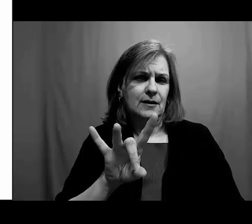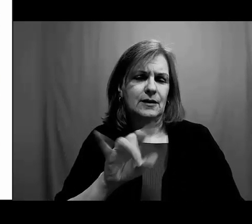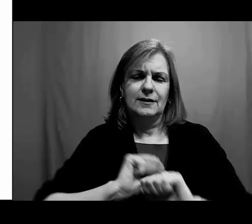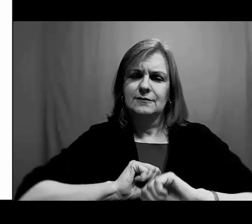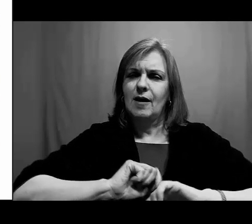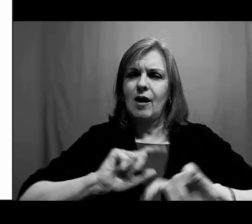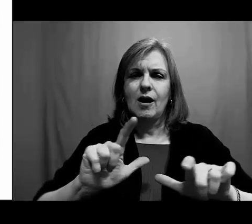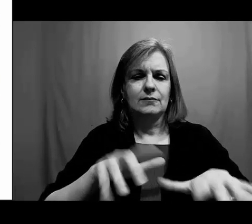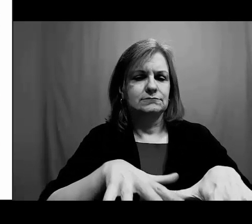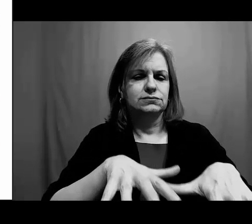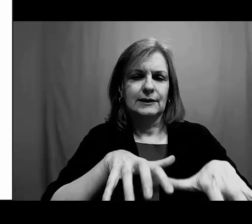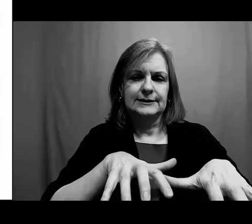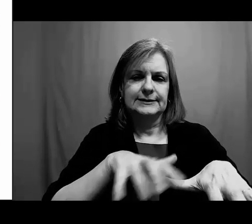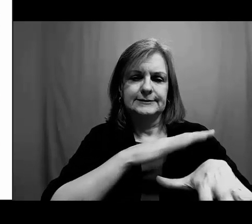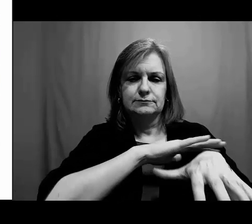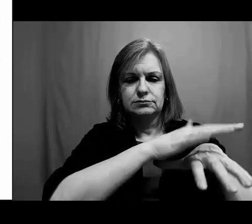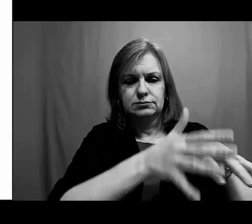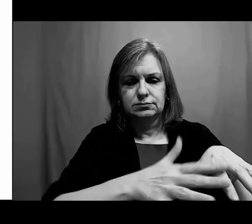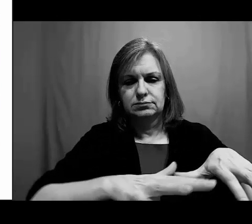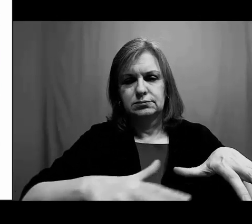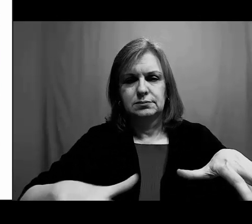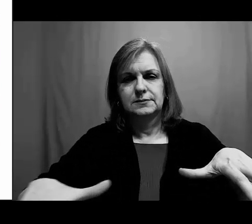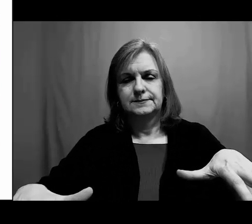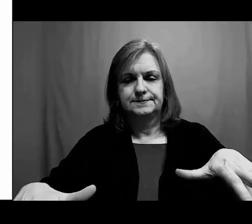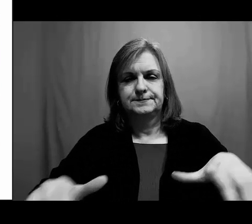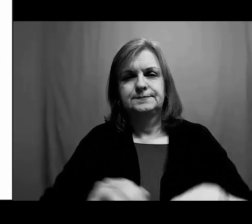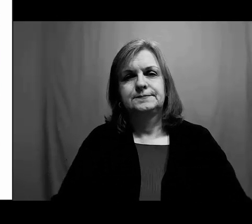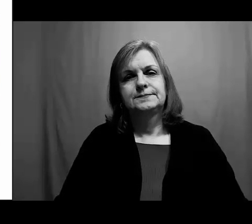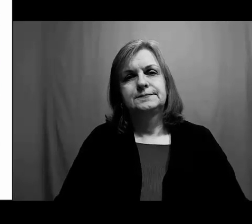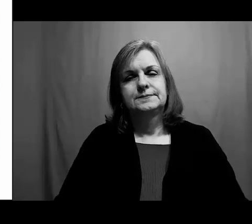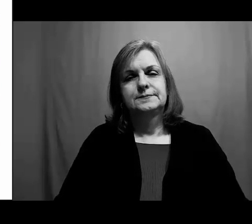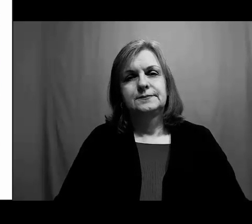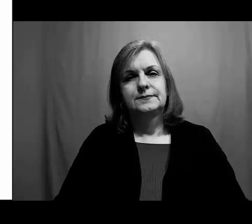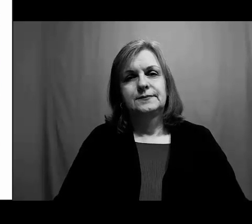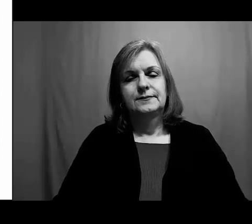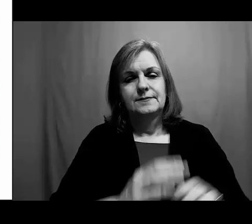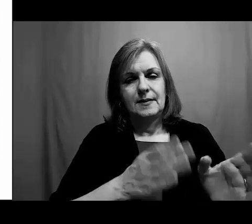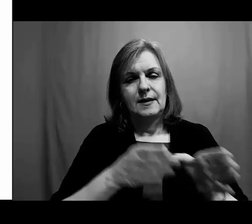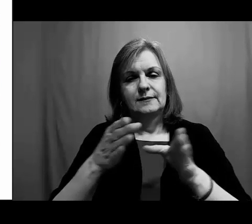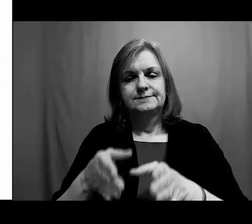glacier. It's all ice, this whole thing, okay? In